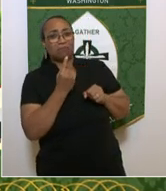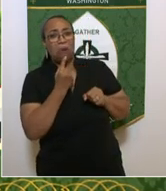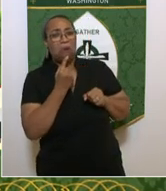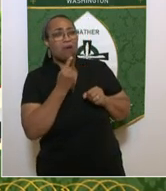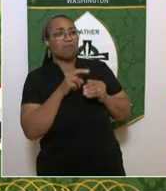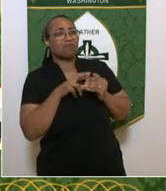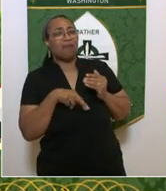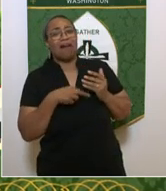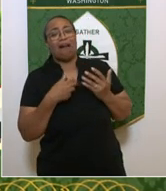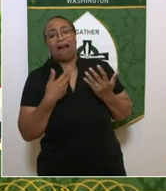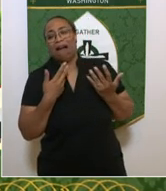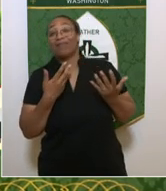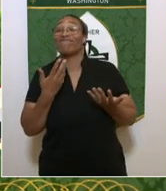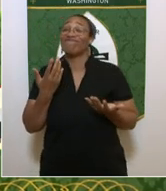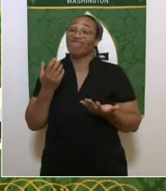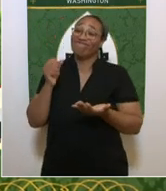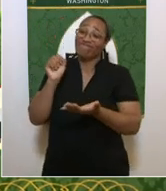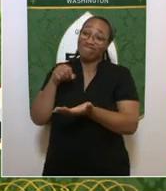do.